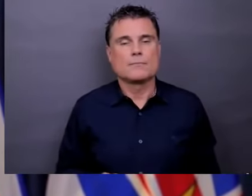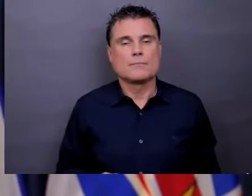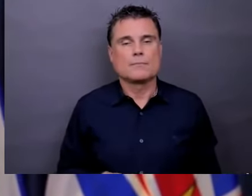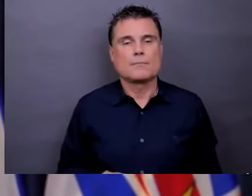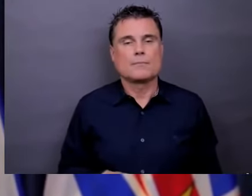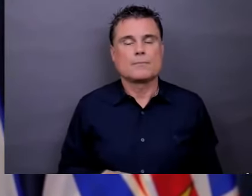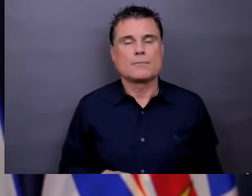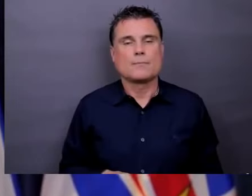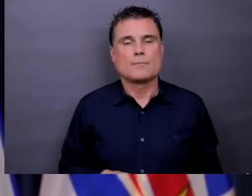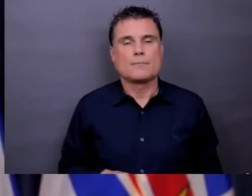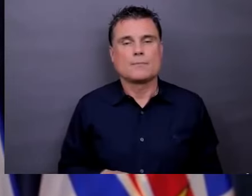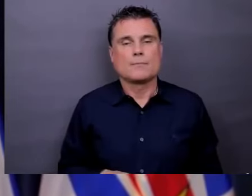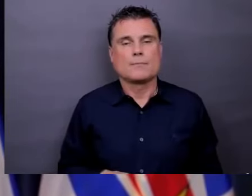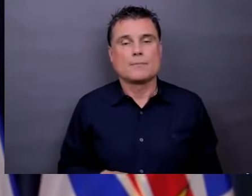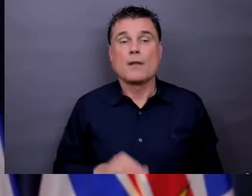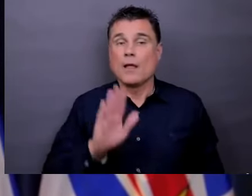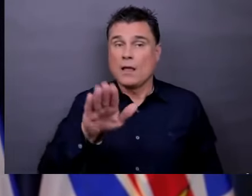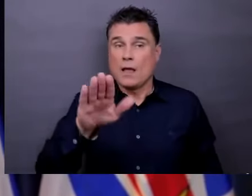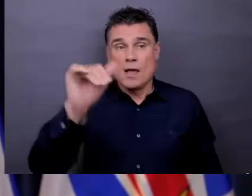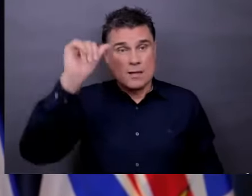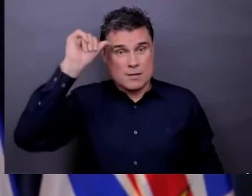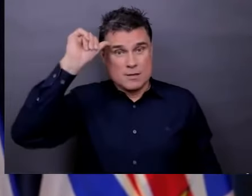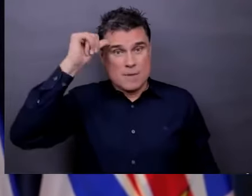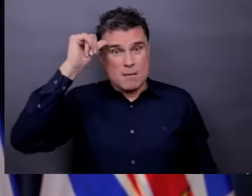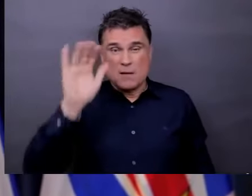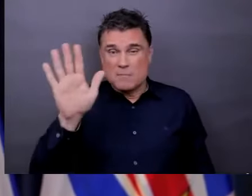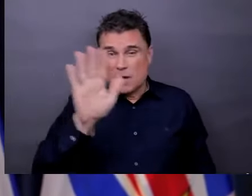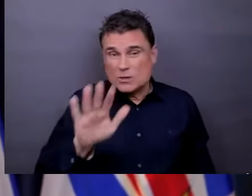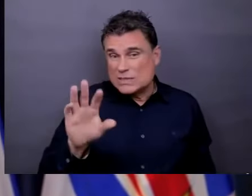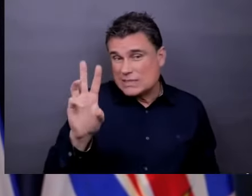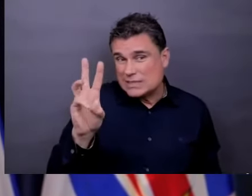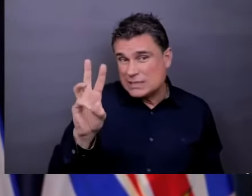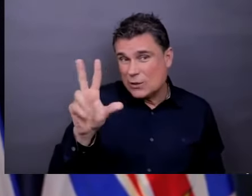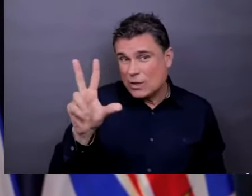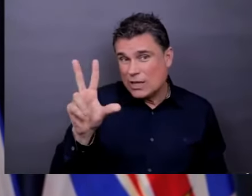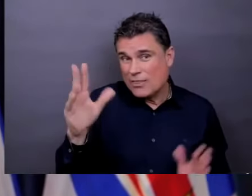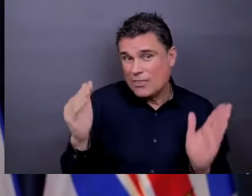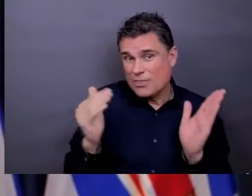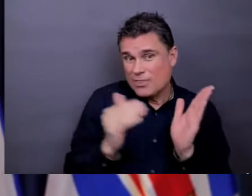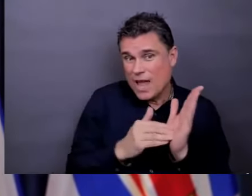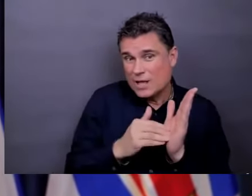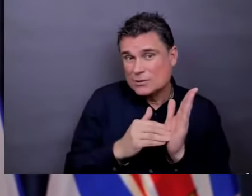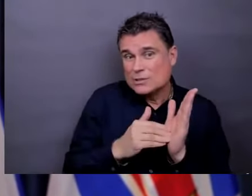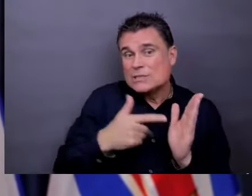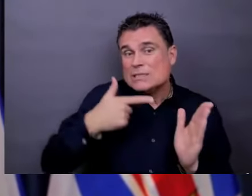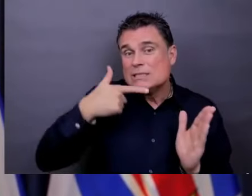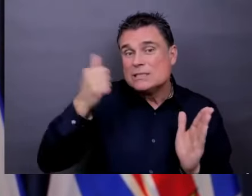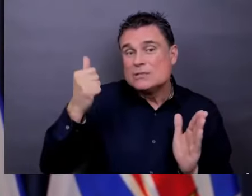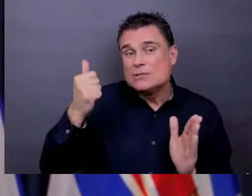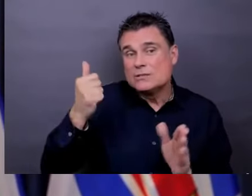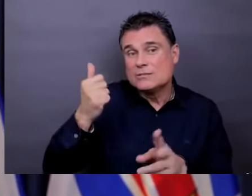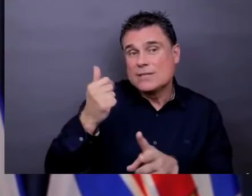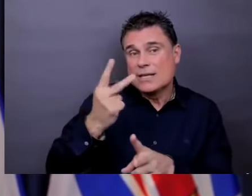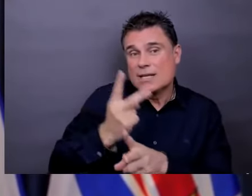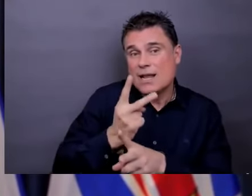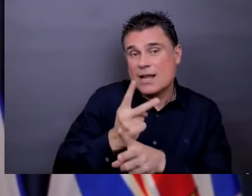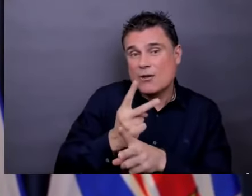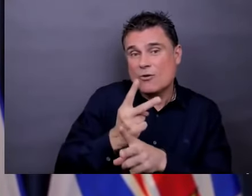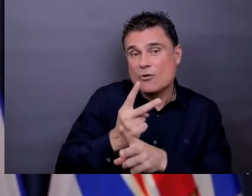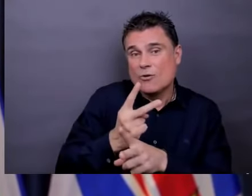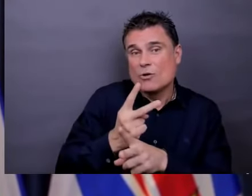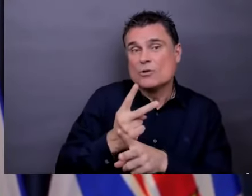note, about 63,000 long-term care residents and staff have been immunized.